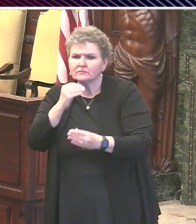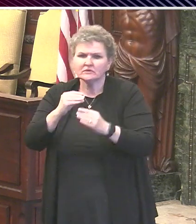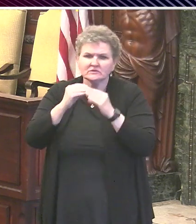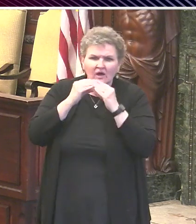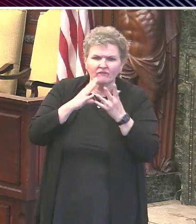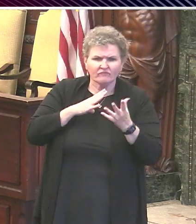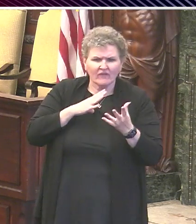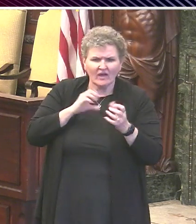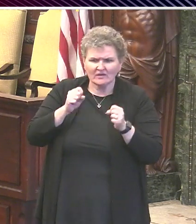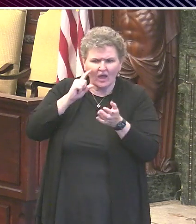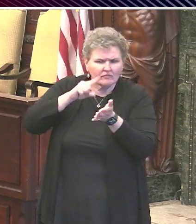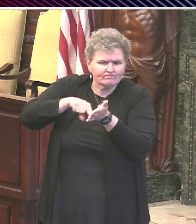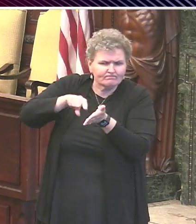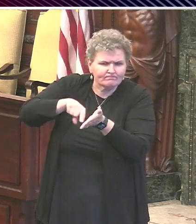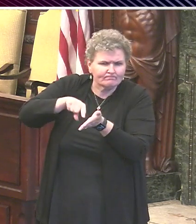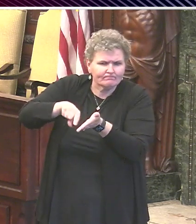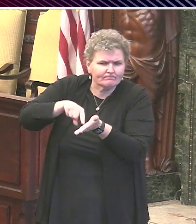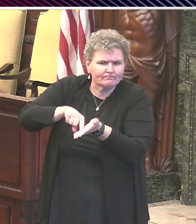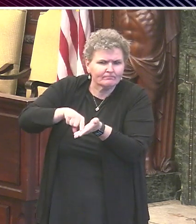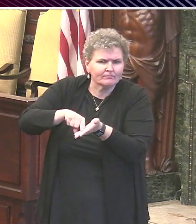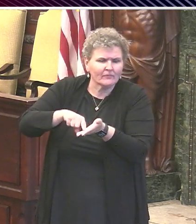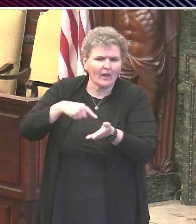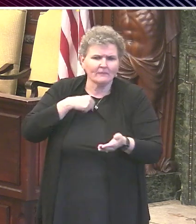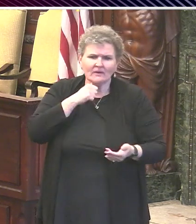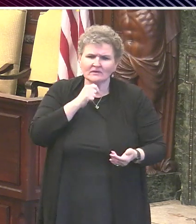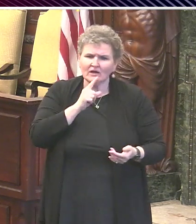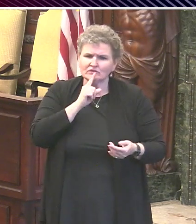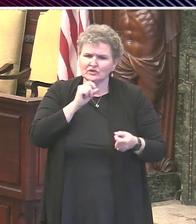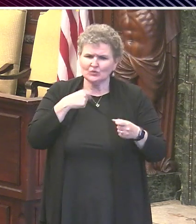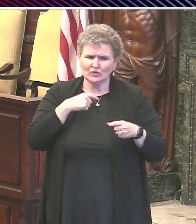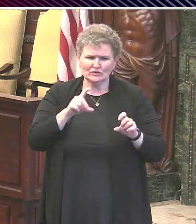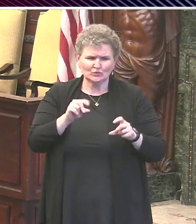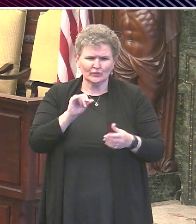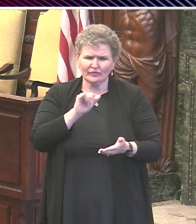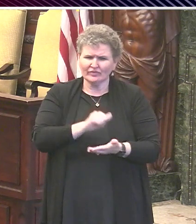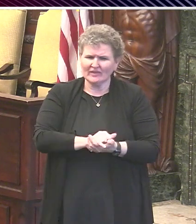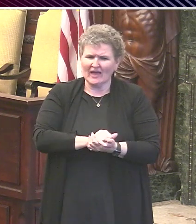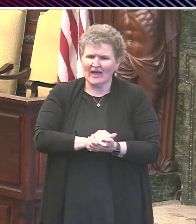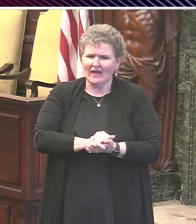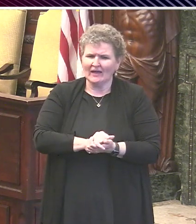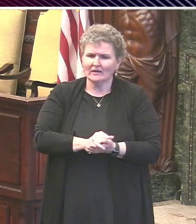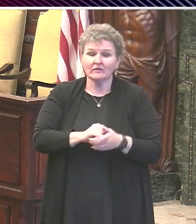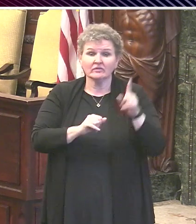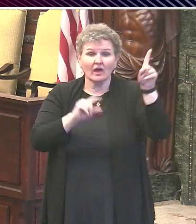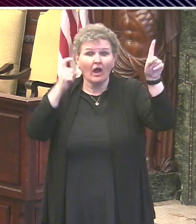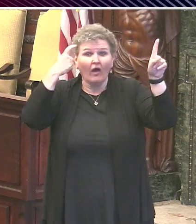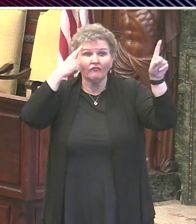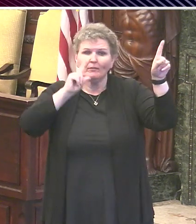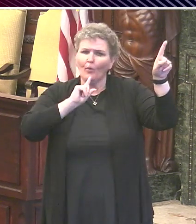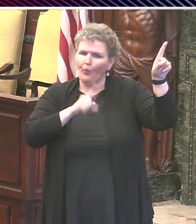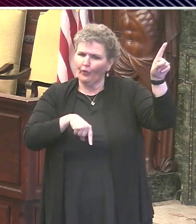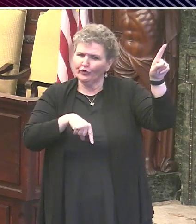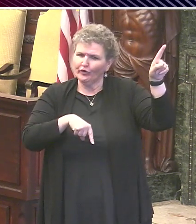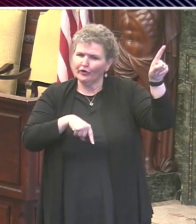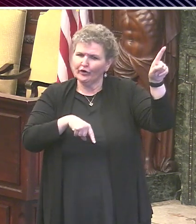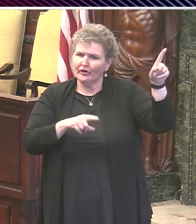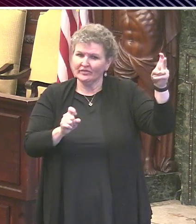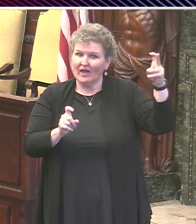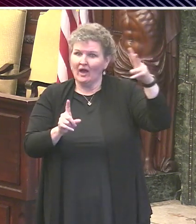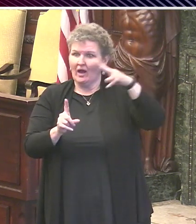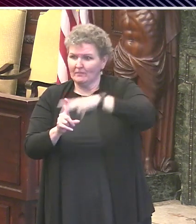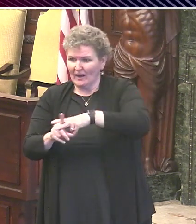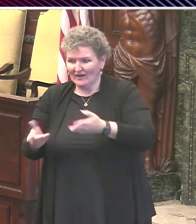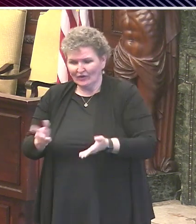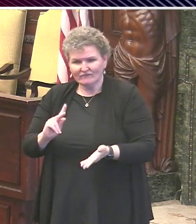into. I'm not also sure if we have the legal ability to do it. Now, I would say this, the governor's order applies in Philadelphia as well. We could be